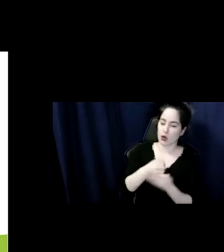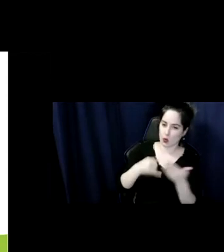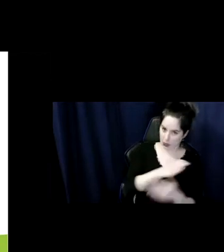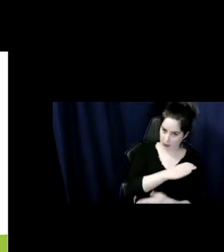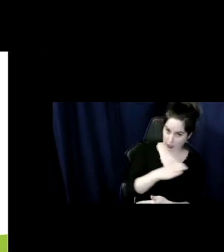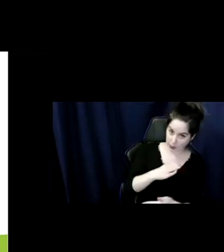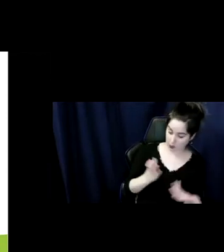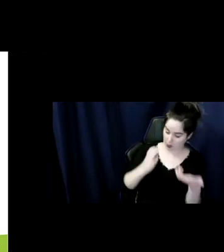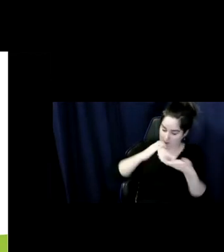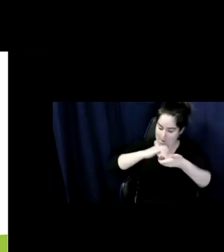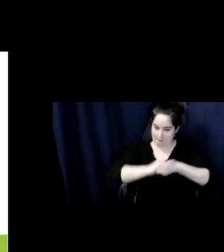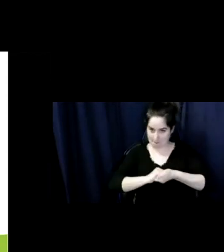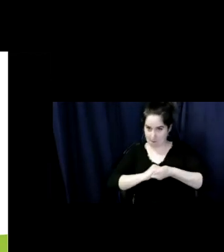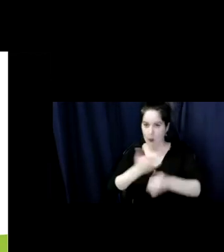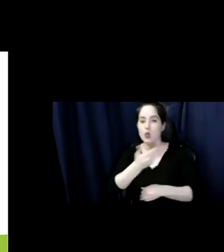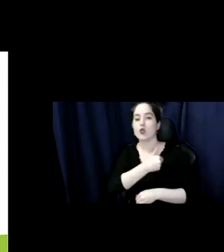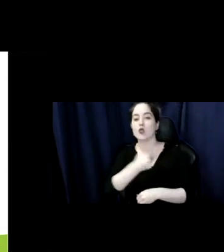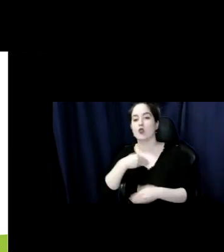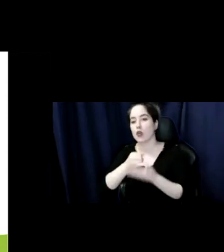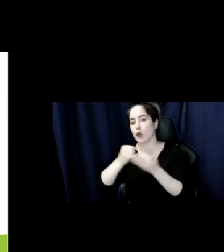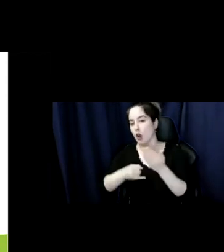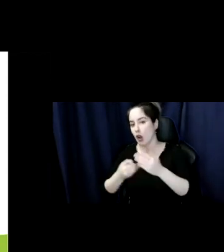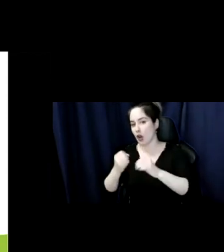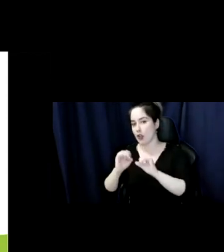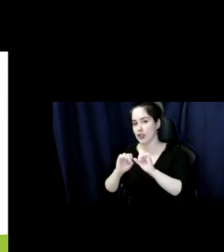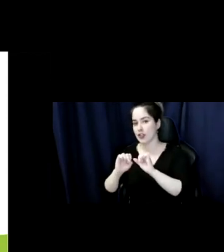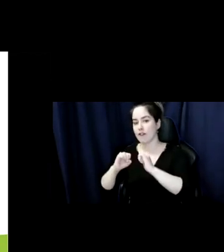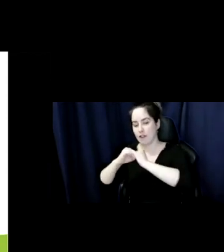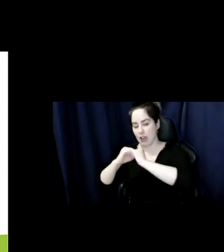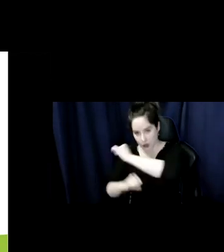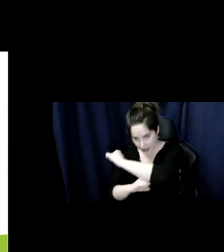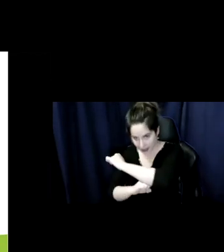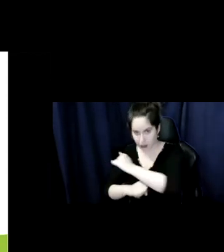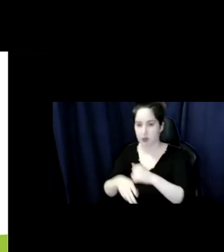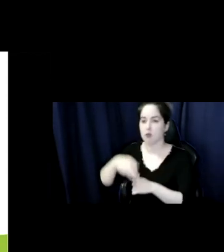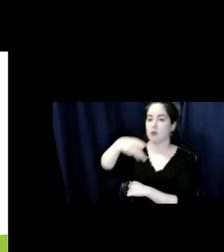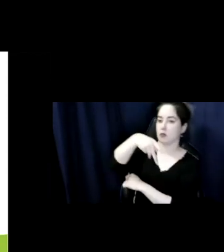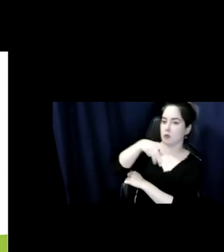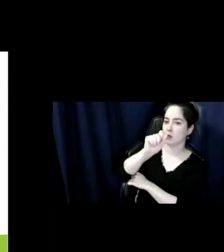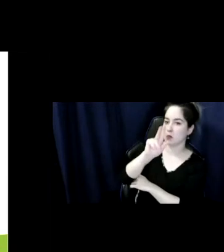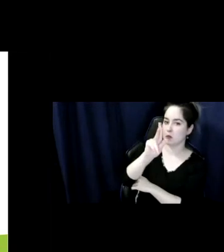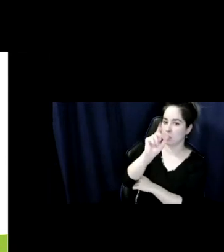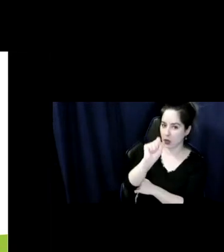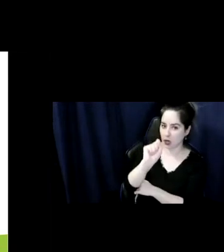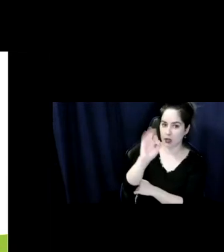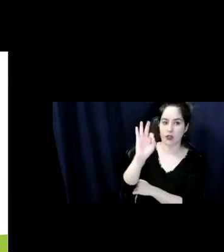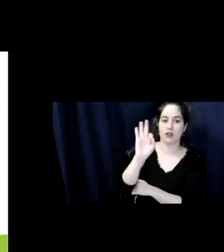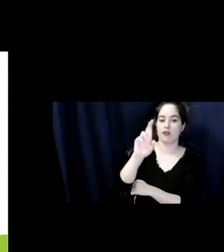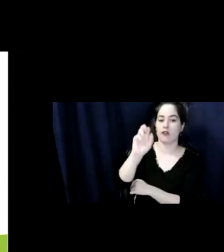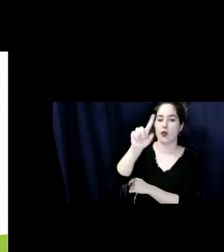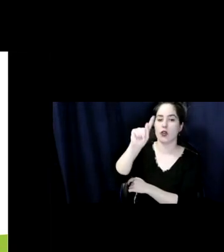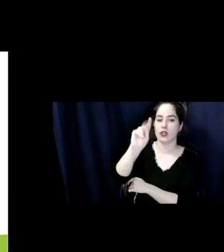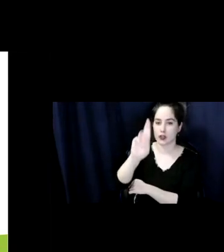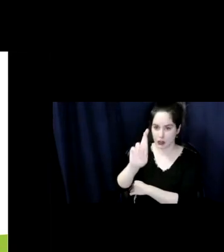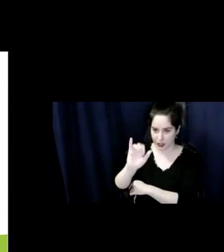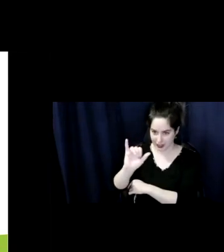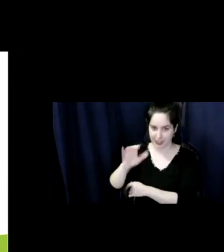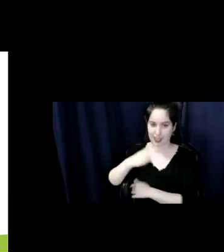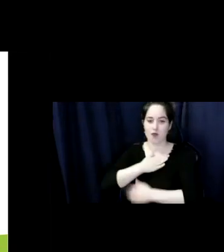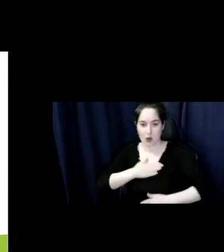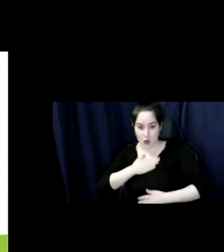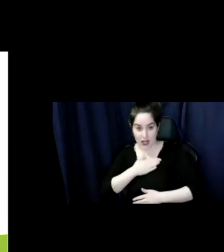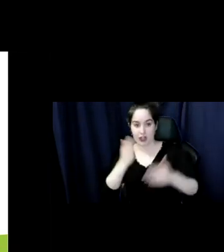Toronto Arts Foundation, Parks, Forestry and Recreation, Black Creek Community Farm, Park People,